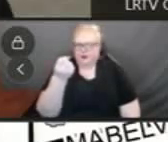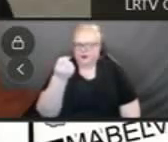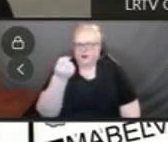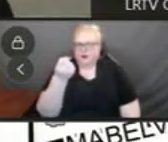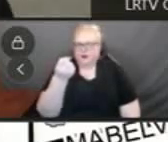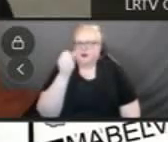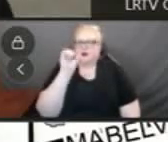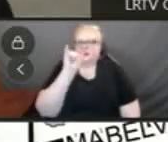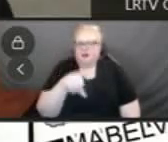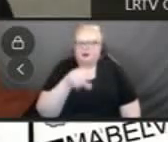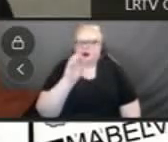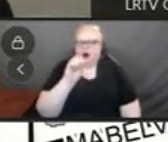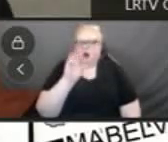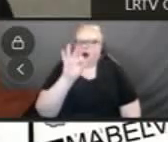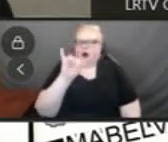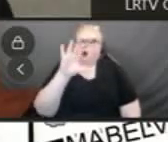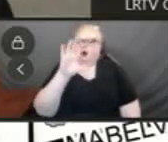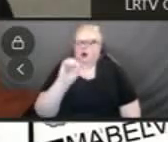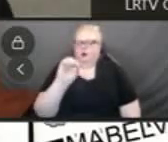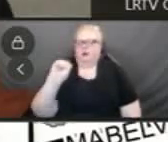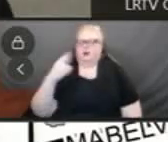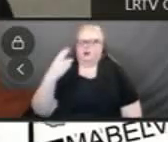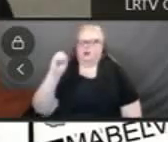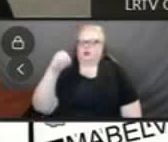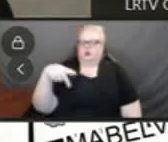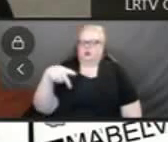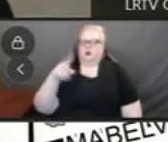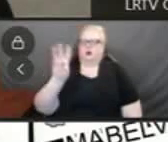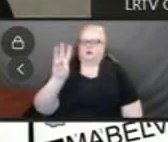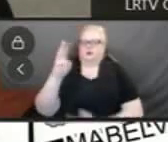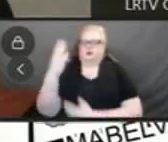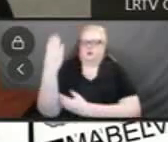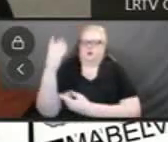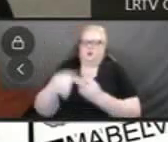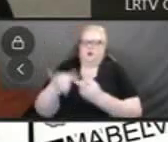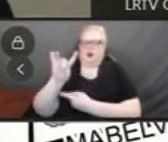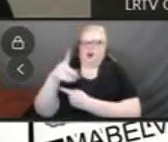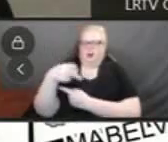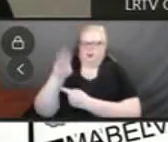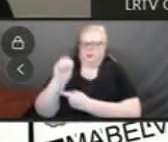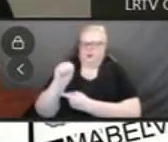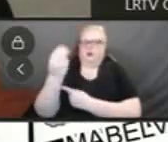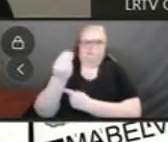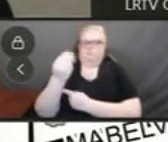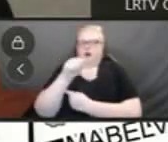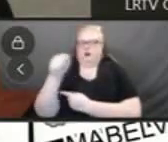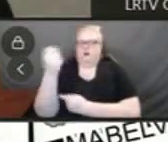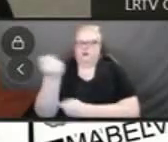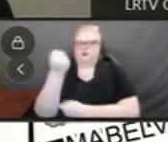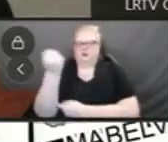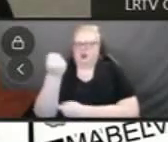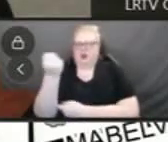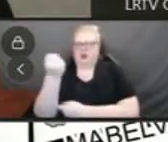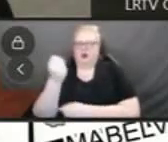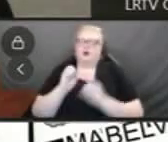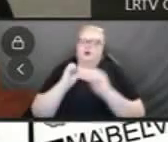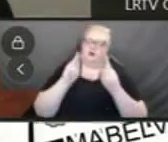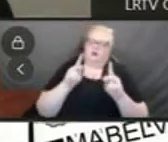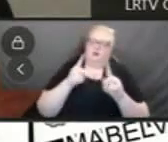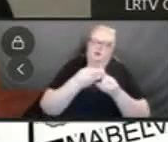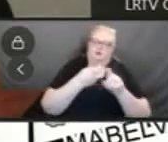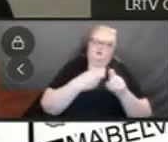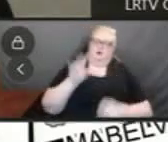That's the office, the shop. The plant itself is 6 a.m. to 8 p.m. Monday through Saturday. Okay, at 7 to